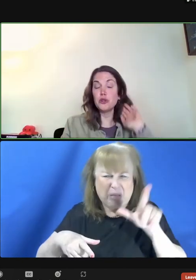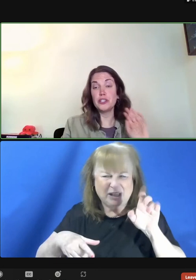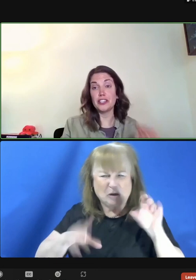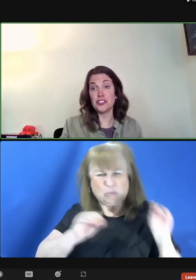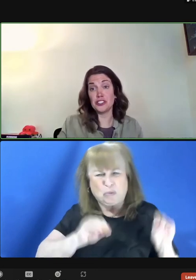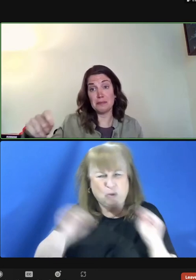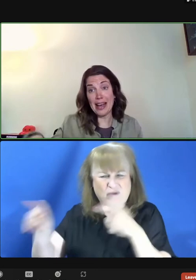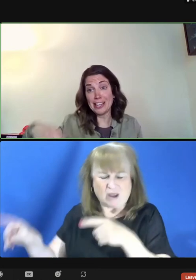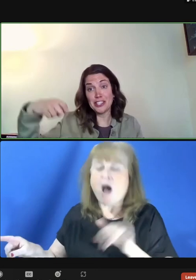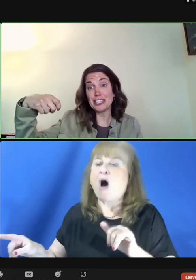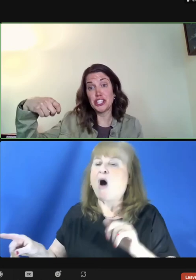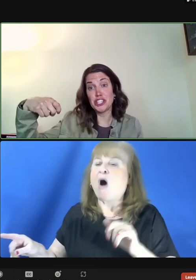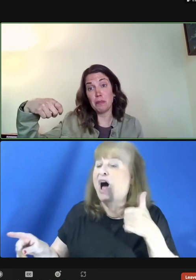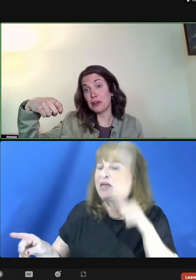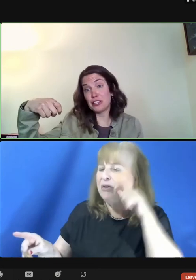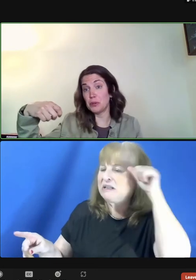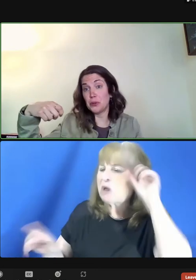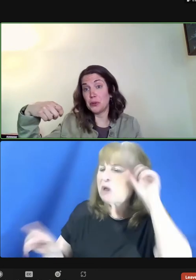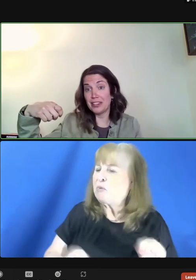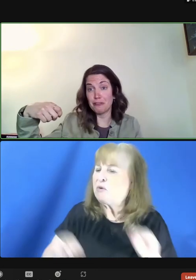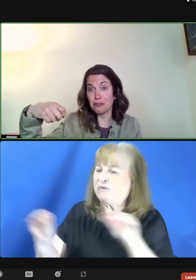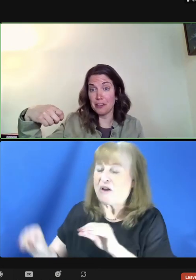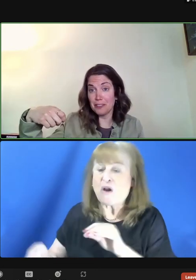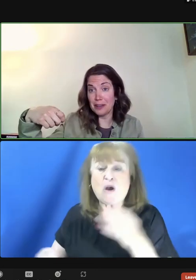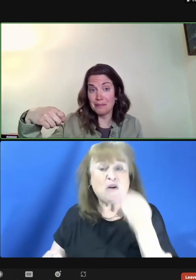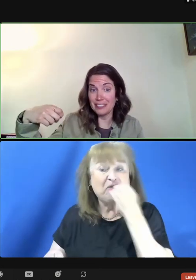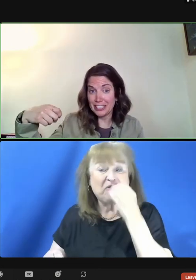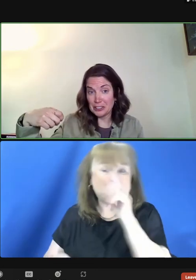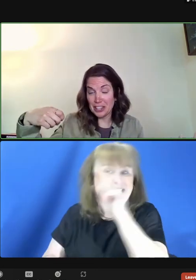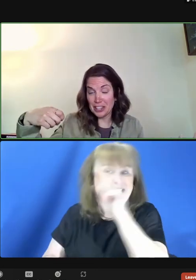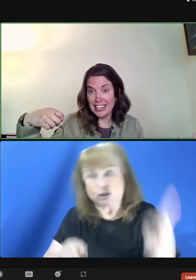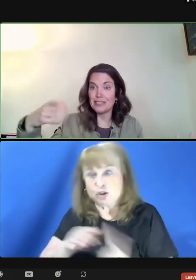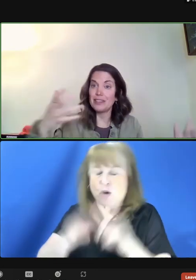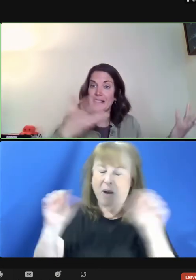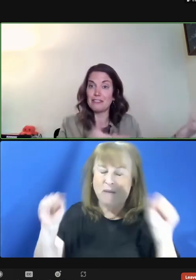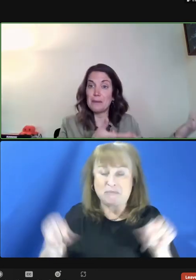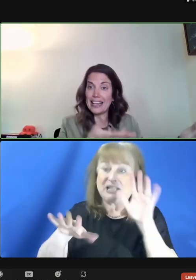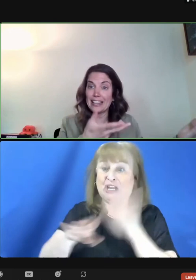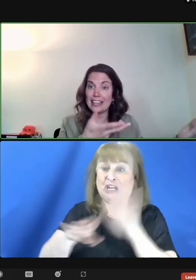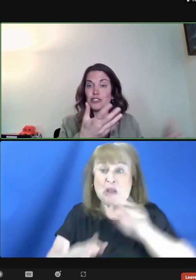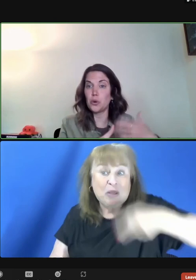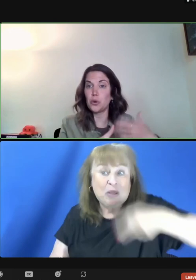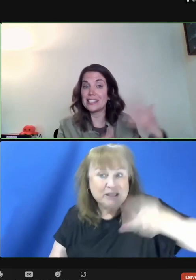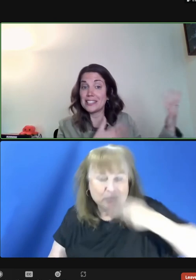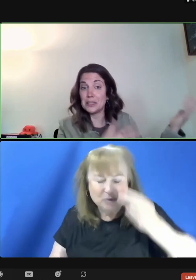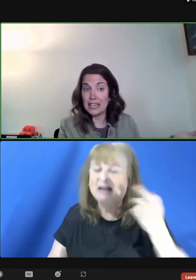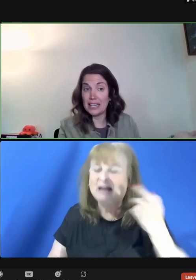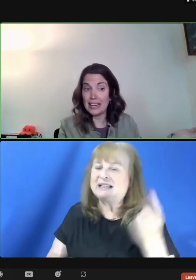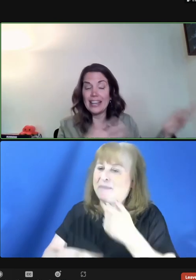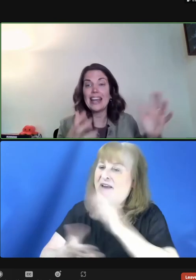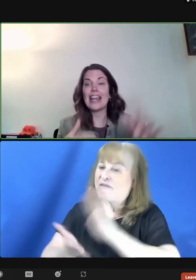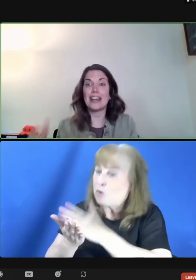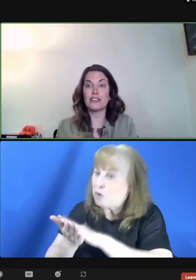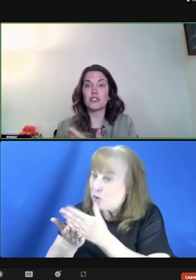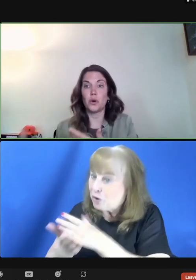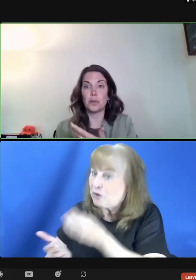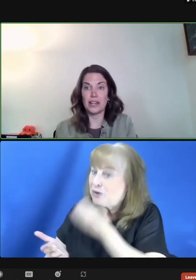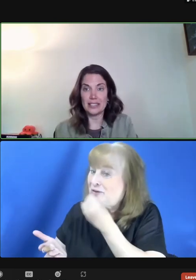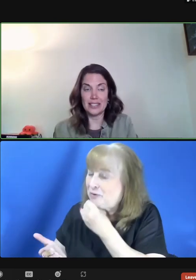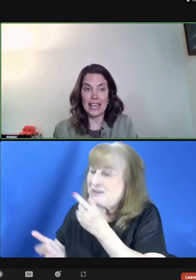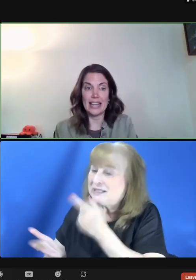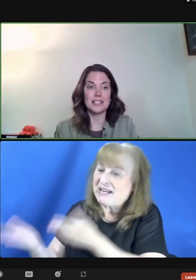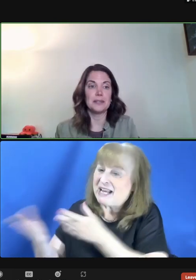B. Food doesn't just magically show up on a spoon in front of them, right? They have to make it. There's a whole process in the beginning,